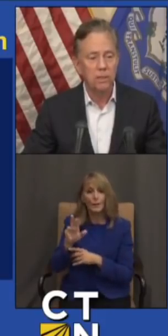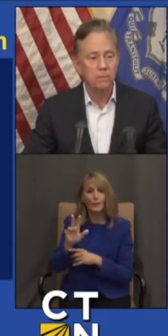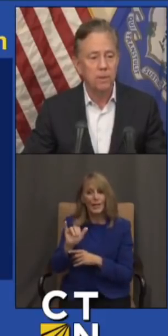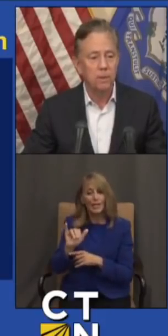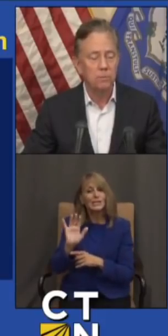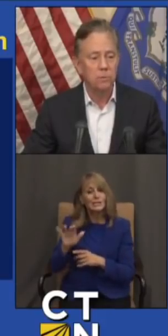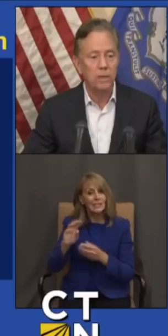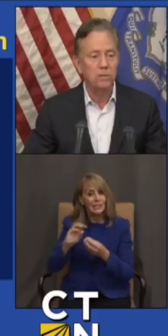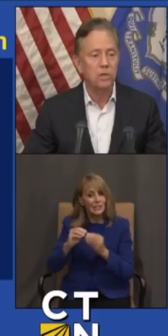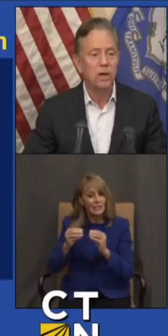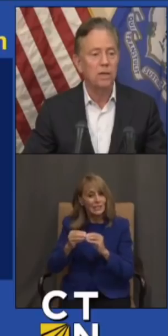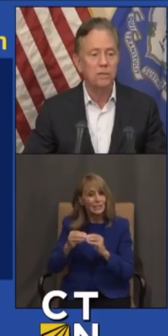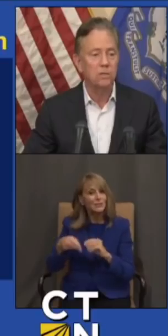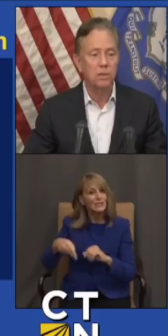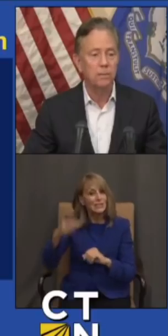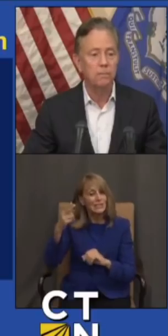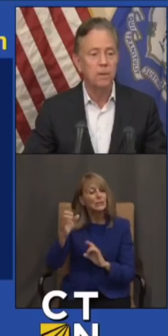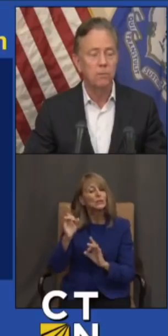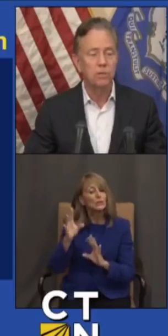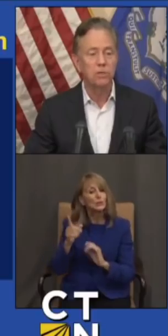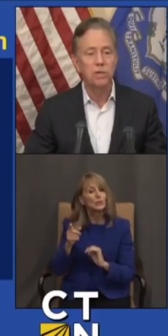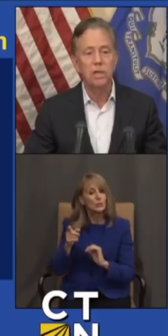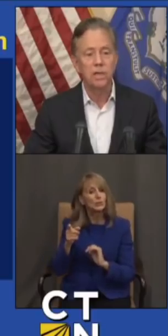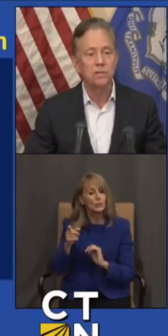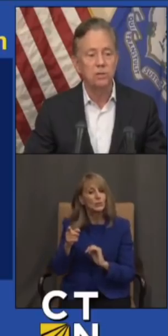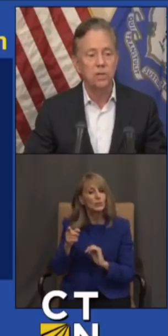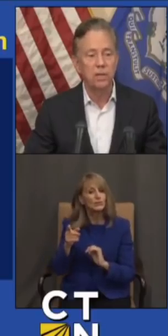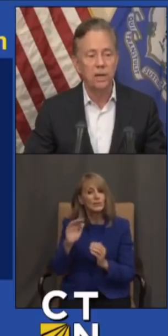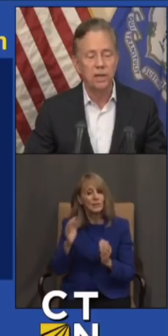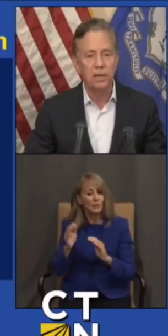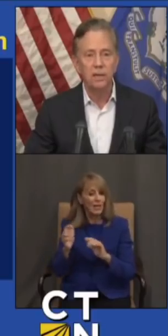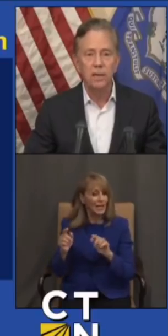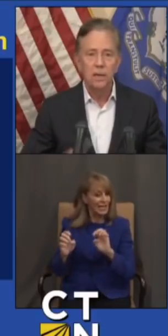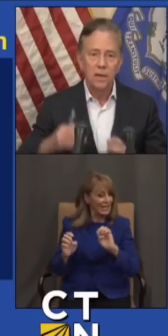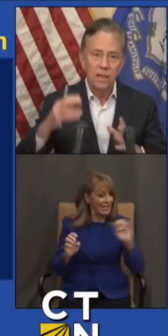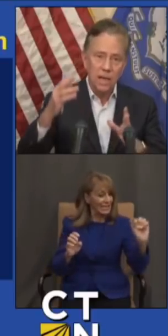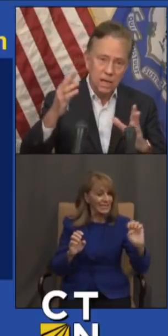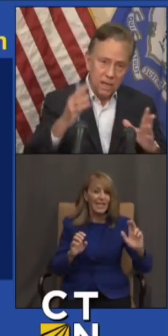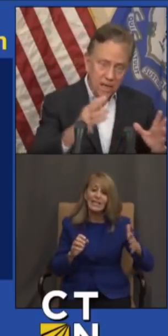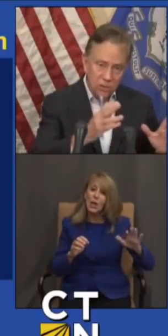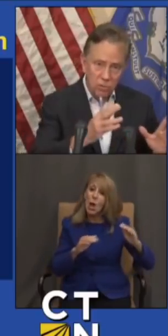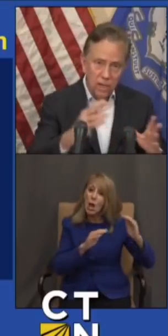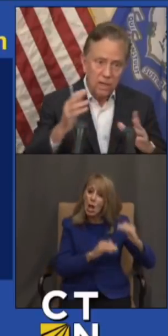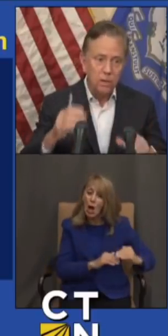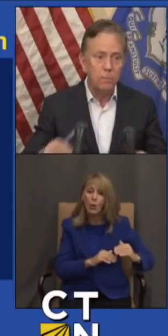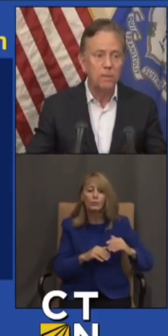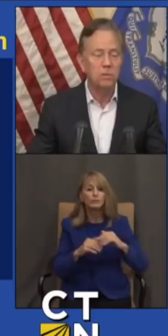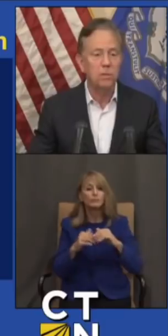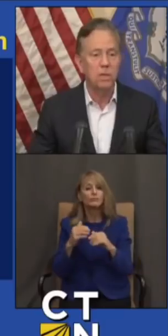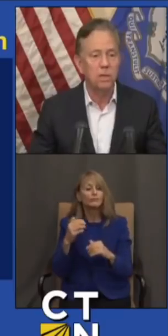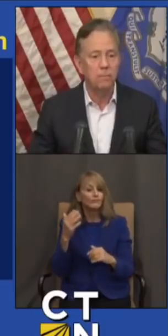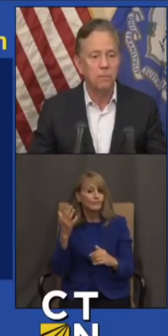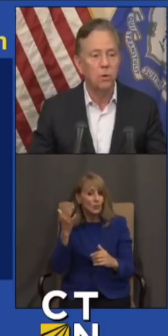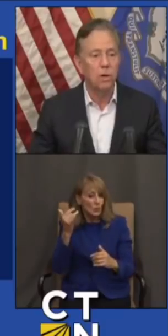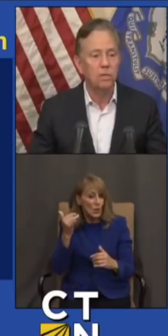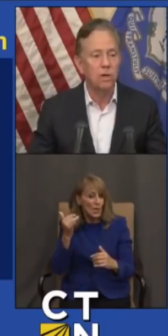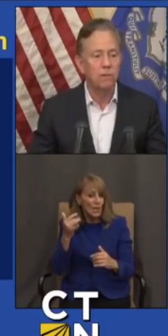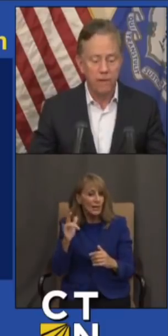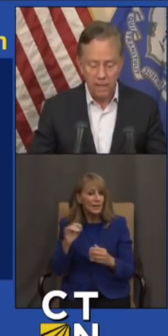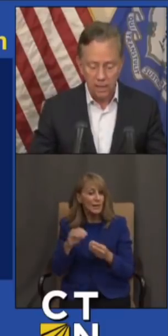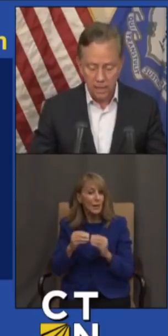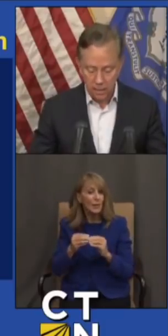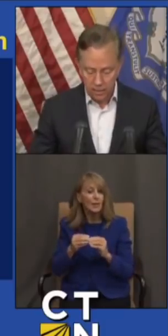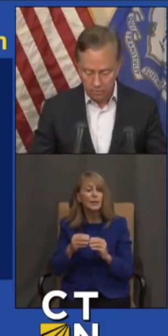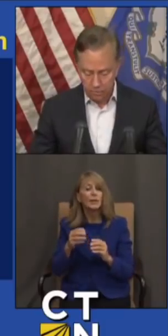that's you know, twice as high as what you see in eastern Connecticut. A lot of that is related a bit to the